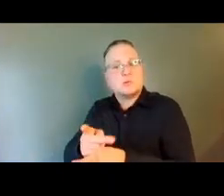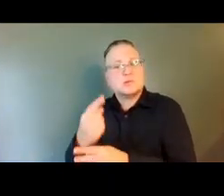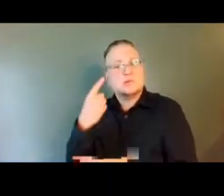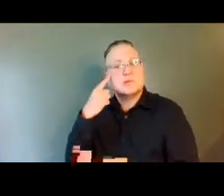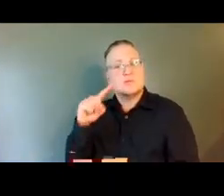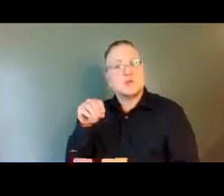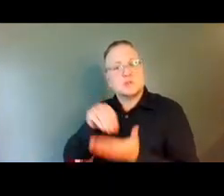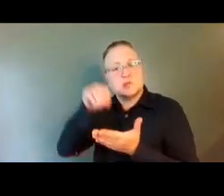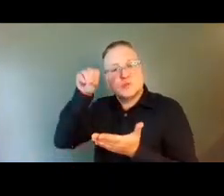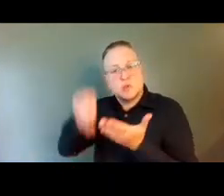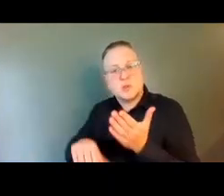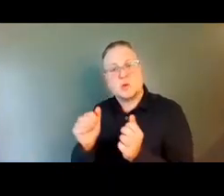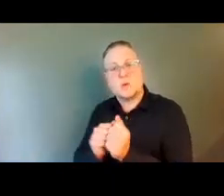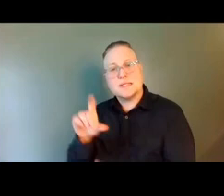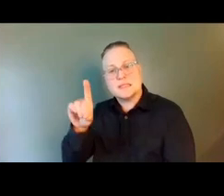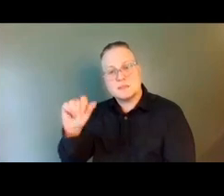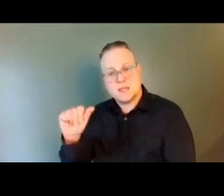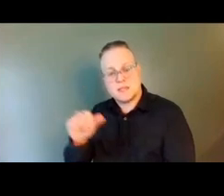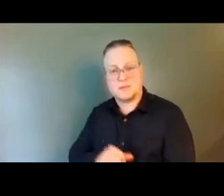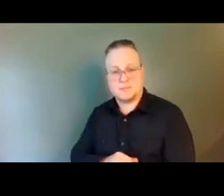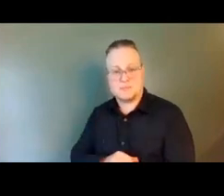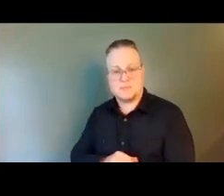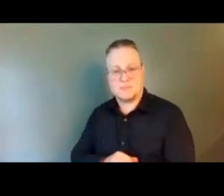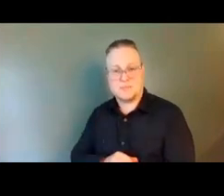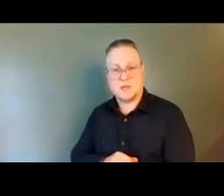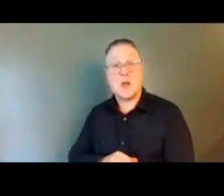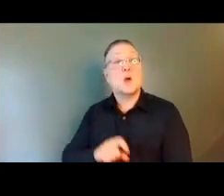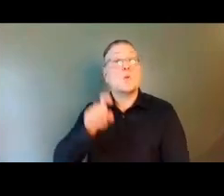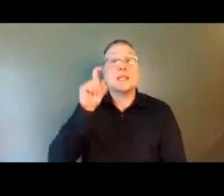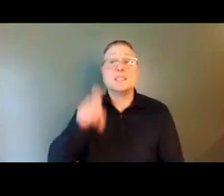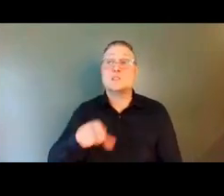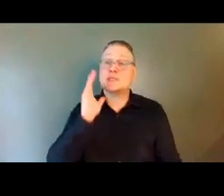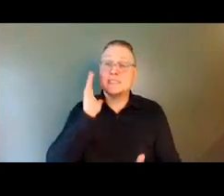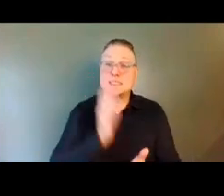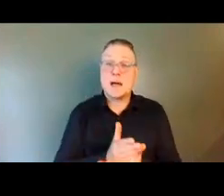an amendment to prohibit segregated employment in all states.